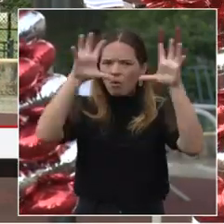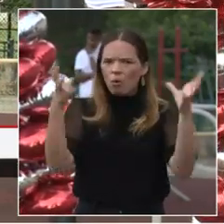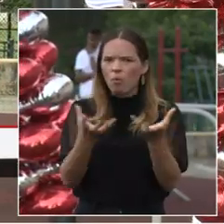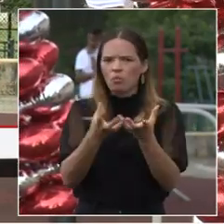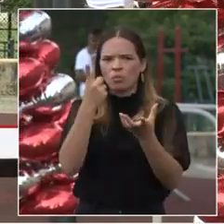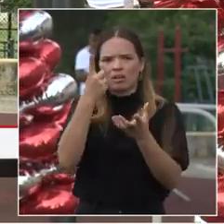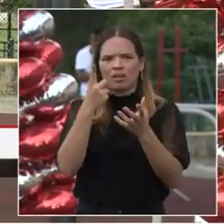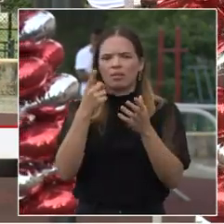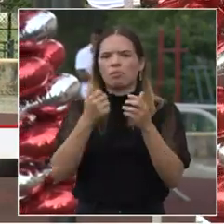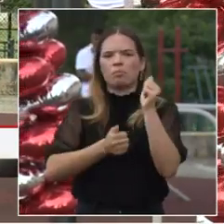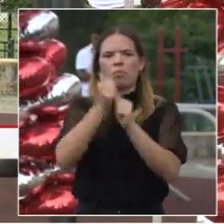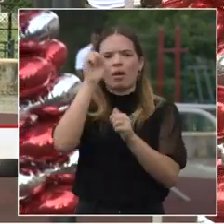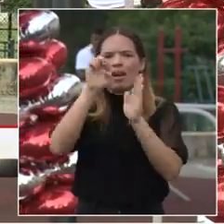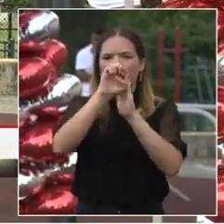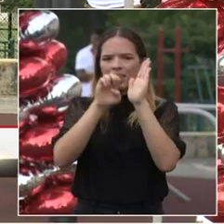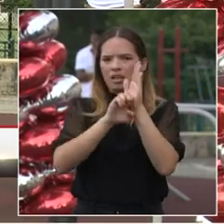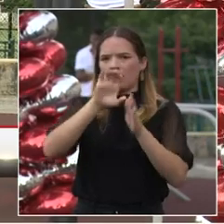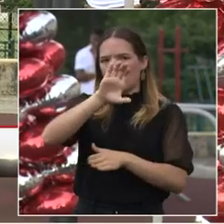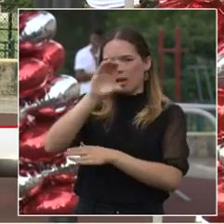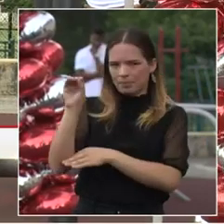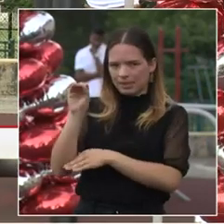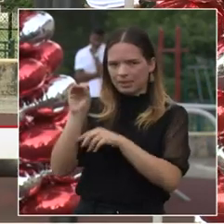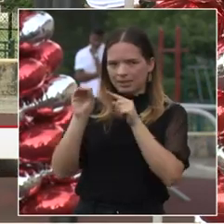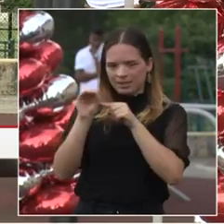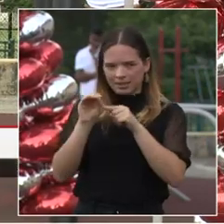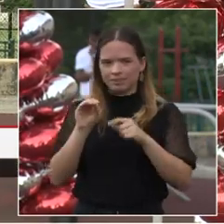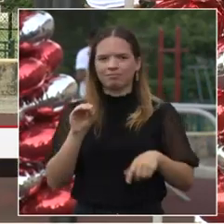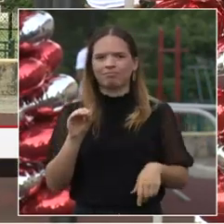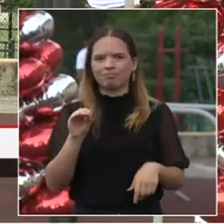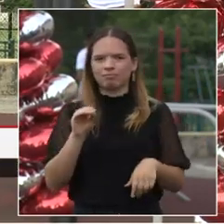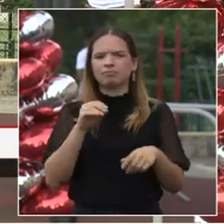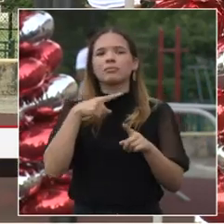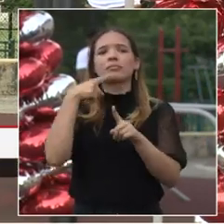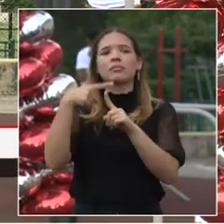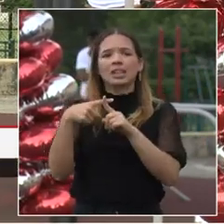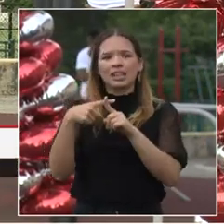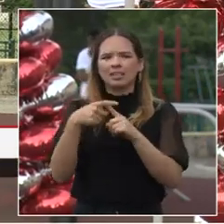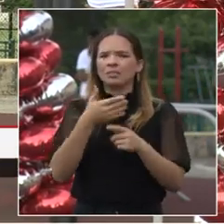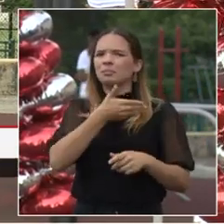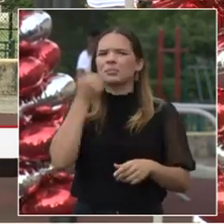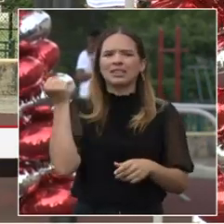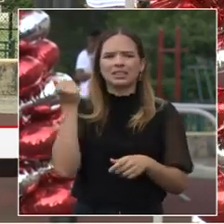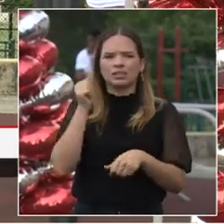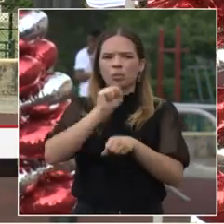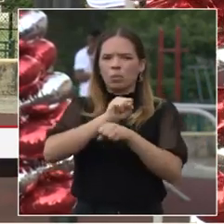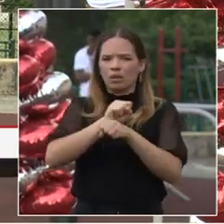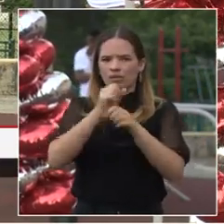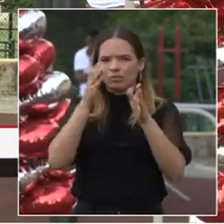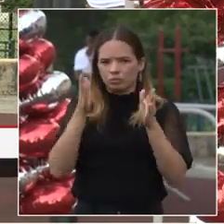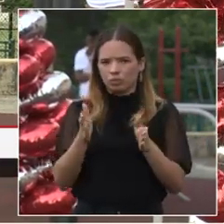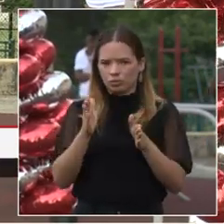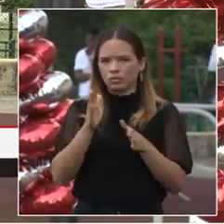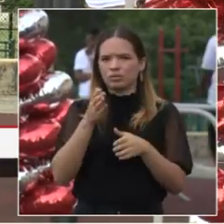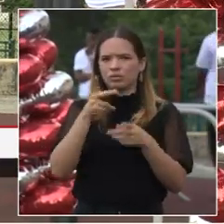to the Fast Company's Best Workplace for Innovators and one of Washington